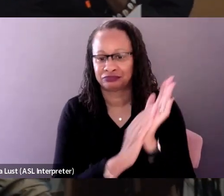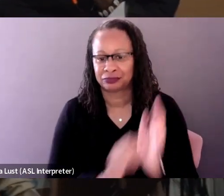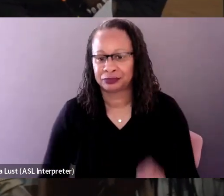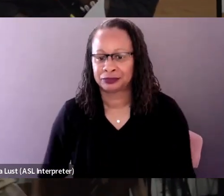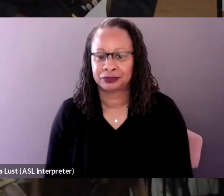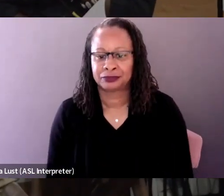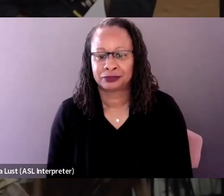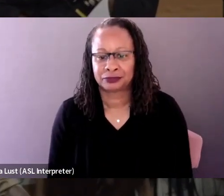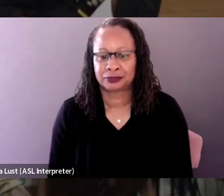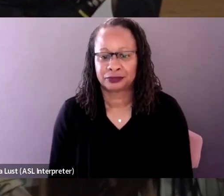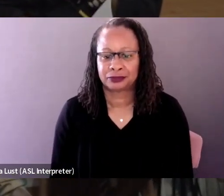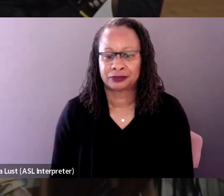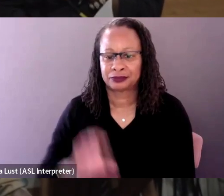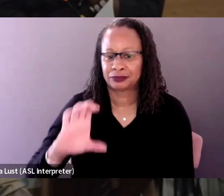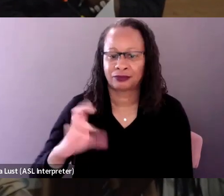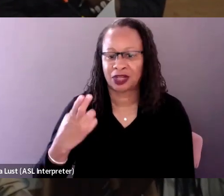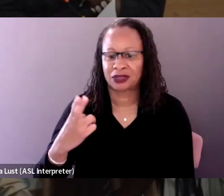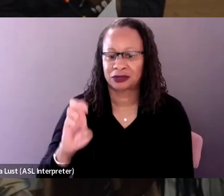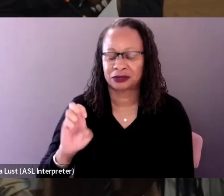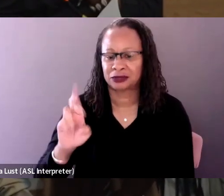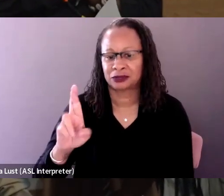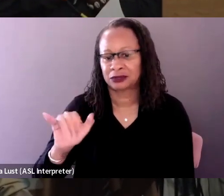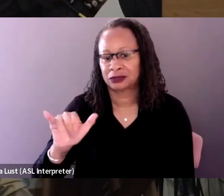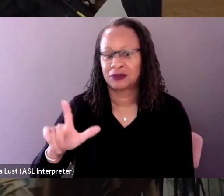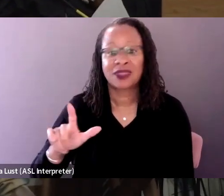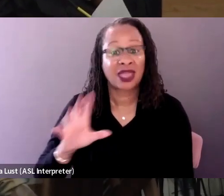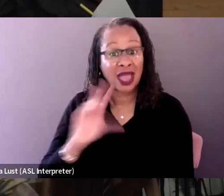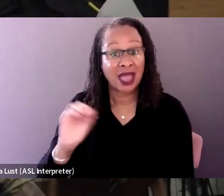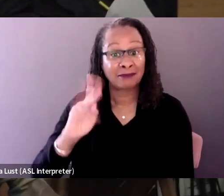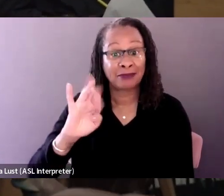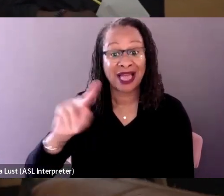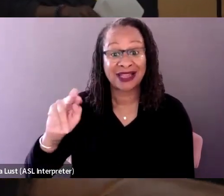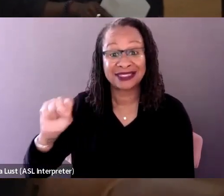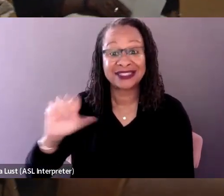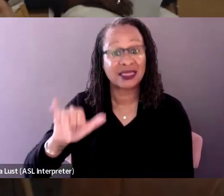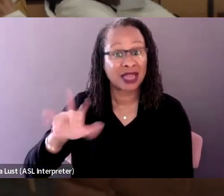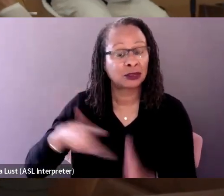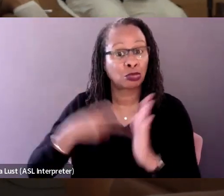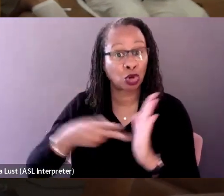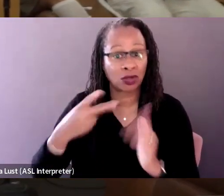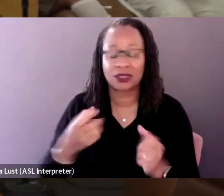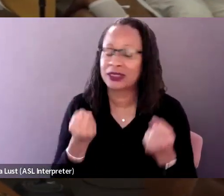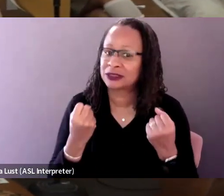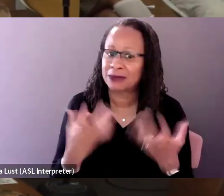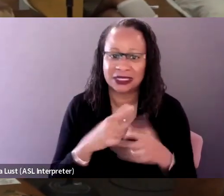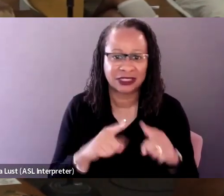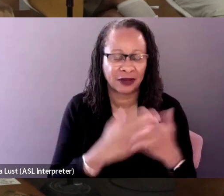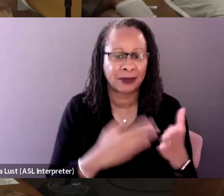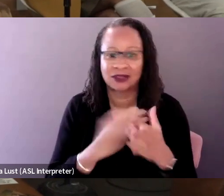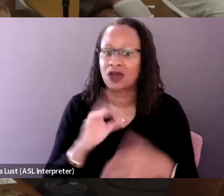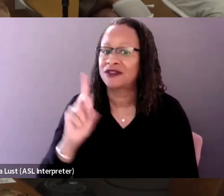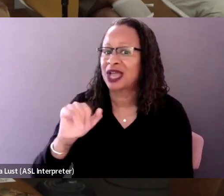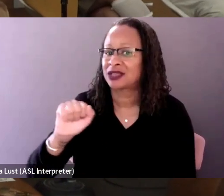Yes, and just to add on to that, Blackness is plural. There's a plural. Yes. There's so many facets of the diaspora, of people,